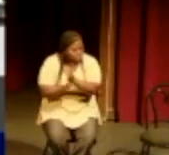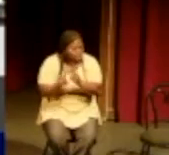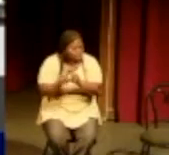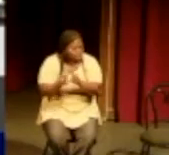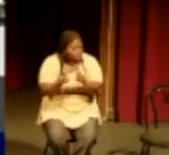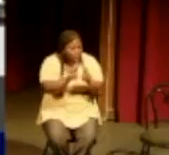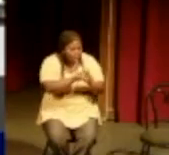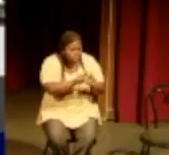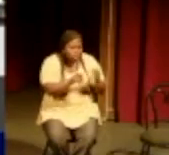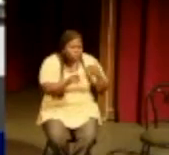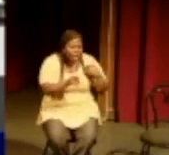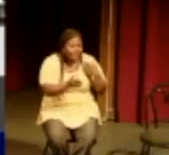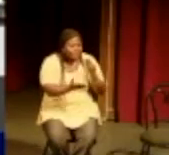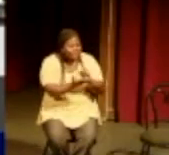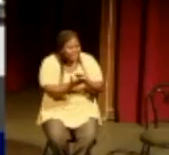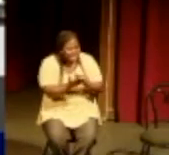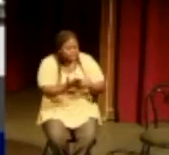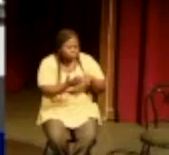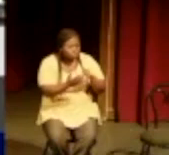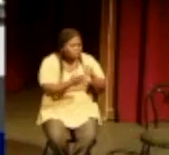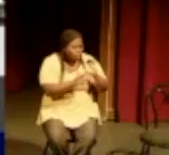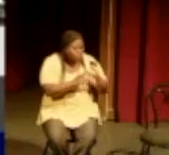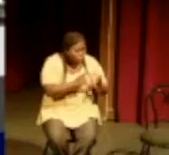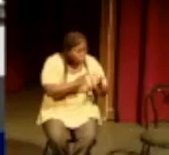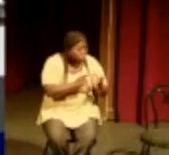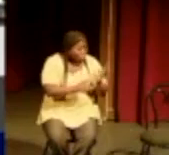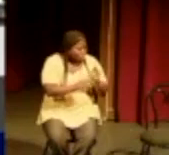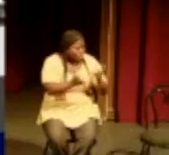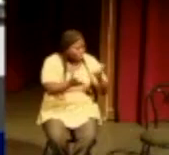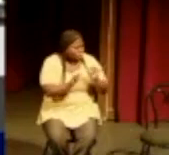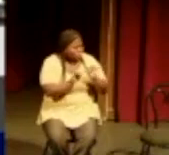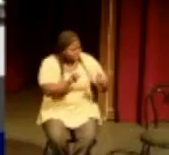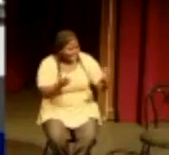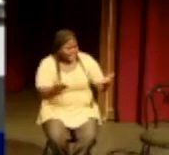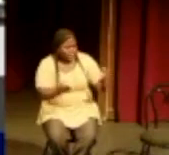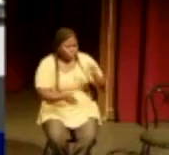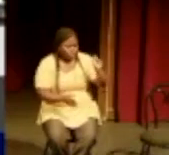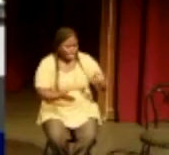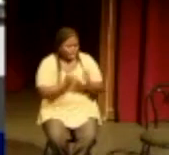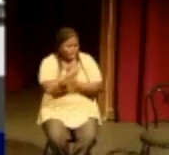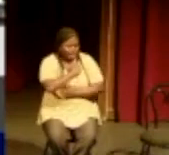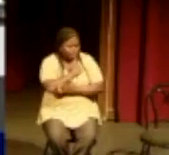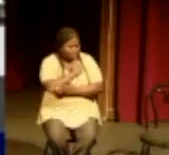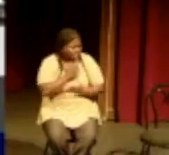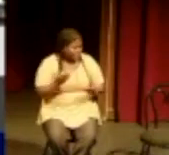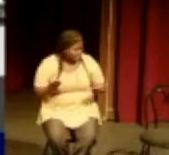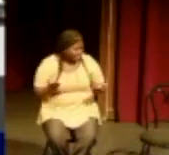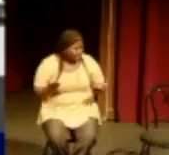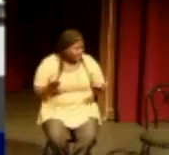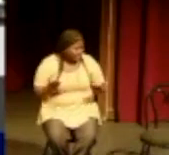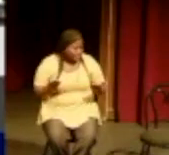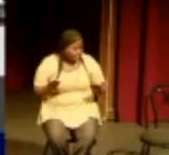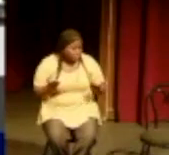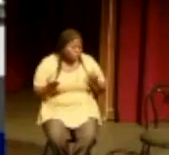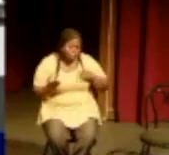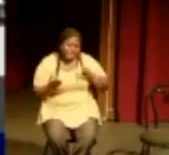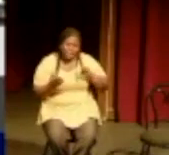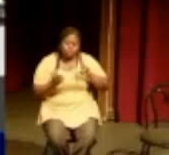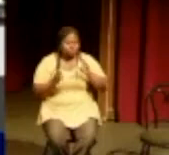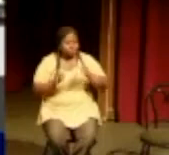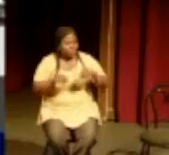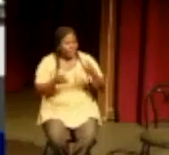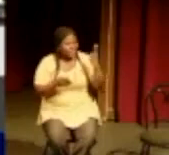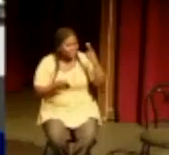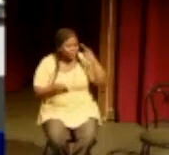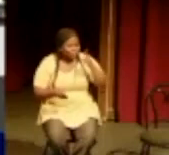or cultural, that students want to stay here in Tulare County, and there's just nothing past what we give them. So this would be a